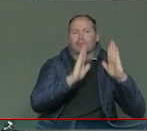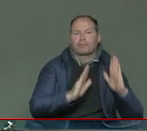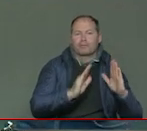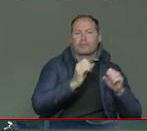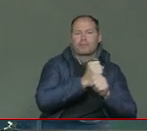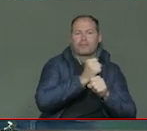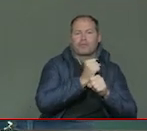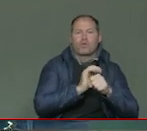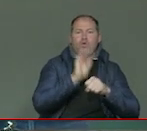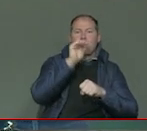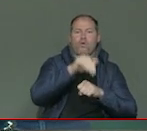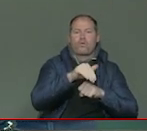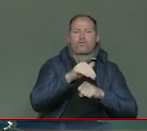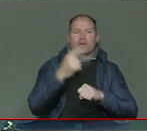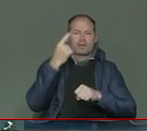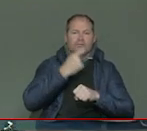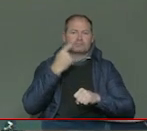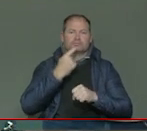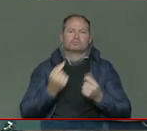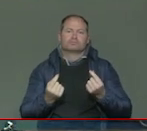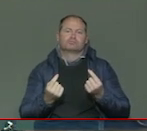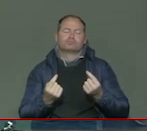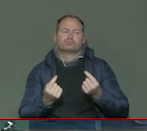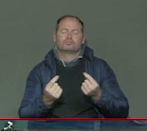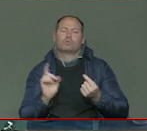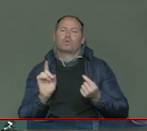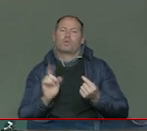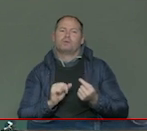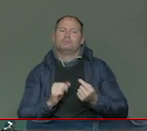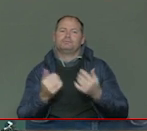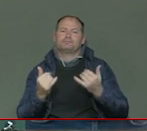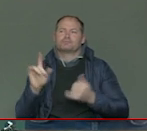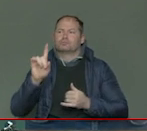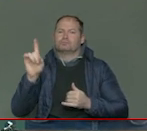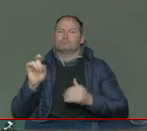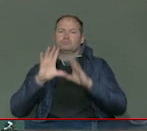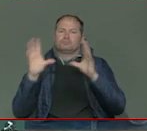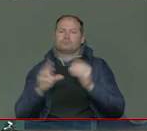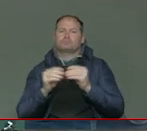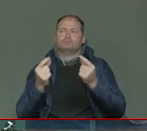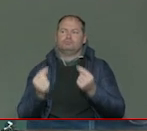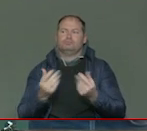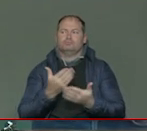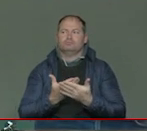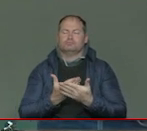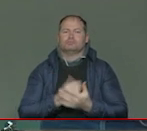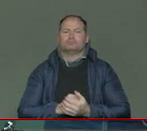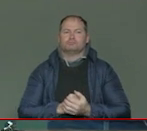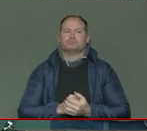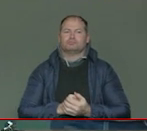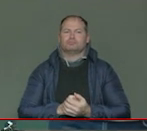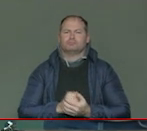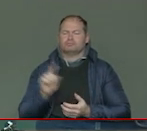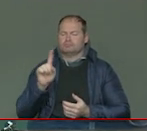We first look, what do they want us to do, and then we do the whole question as a whole. So you read the transaction,